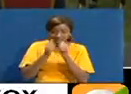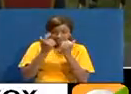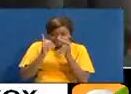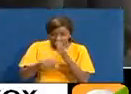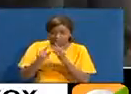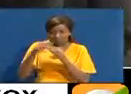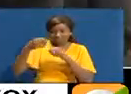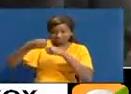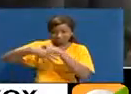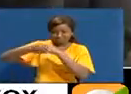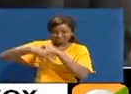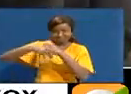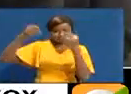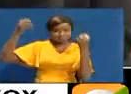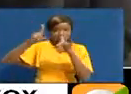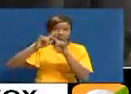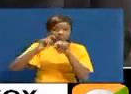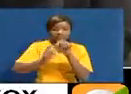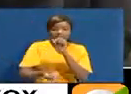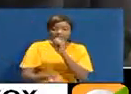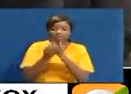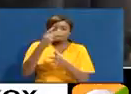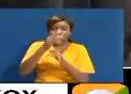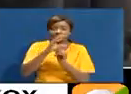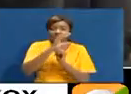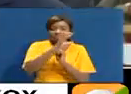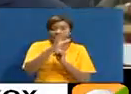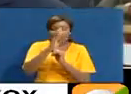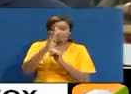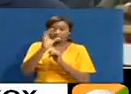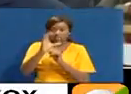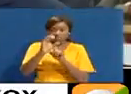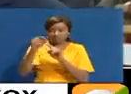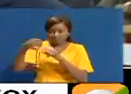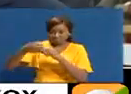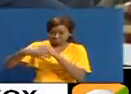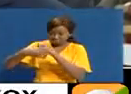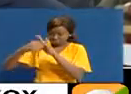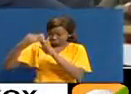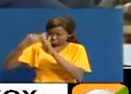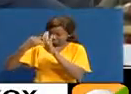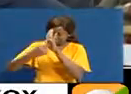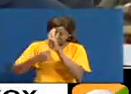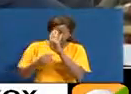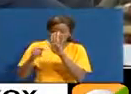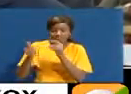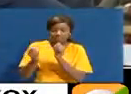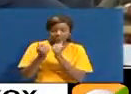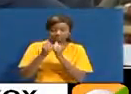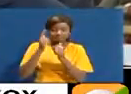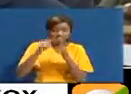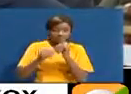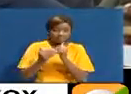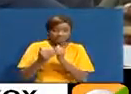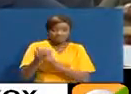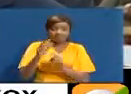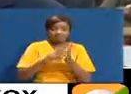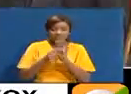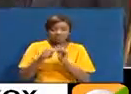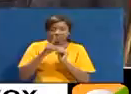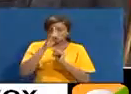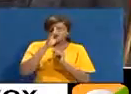of the CBC, when they were now giving us the greater detail of how that will go, I think this is a critical